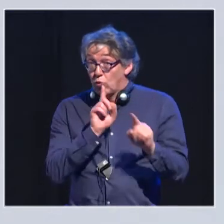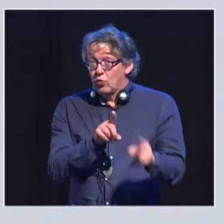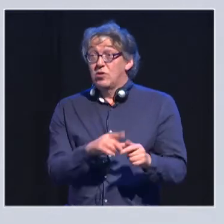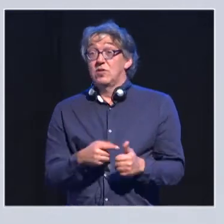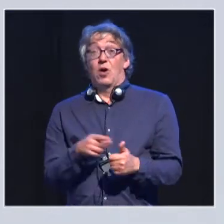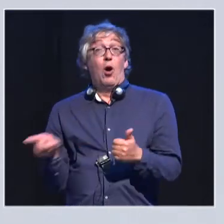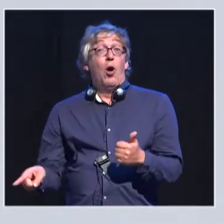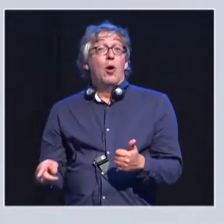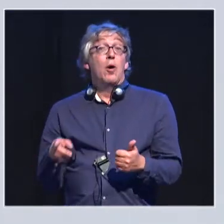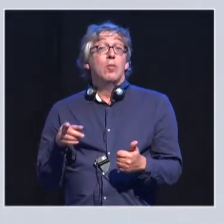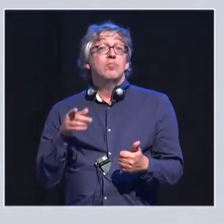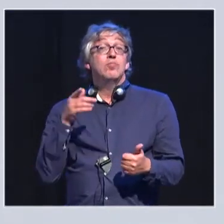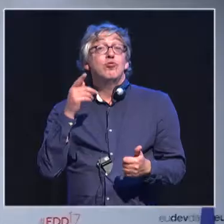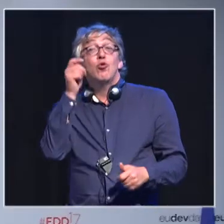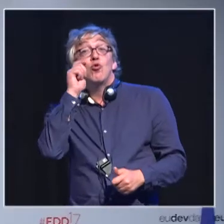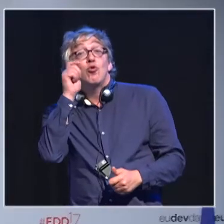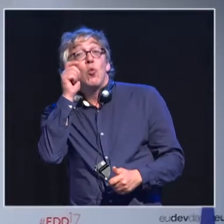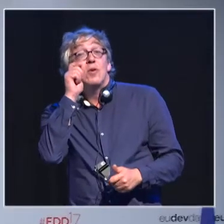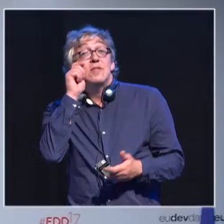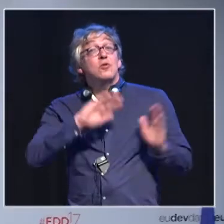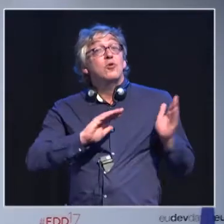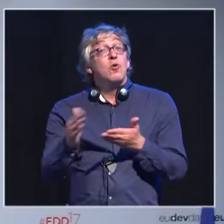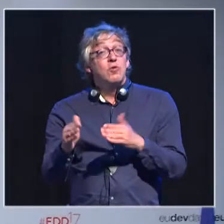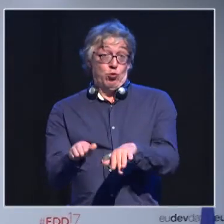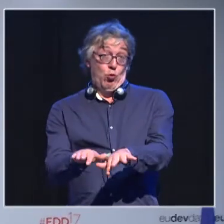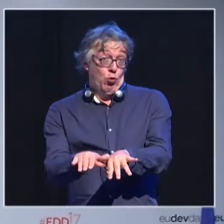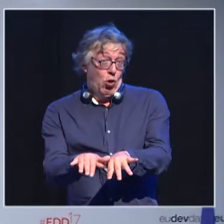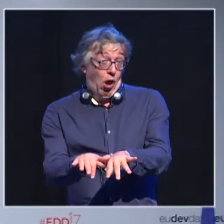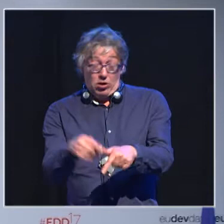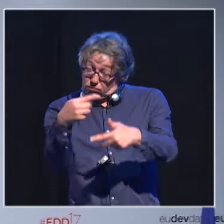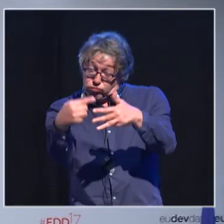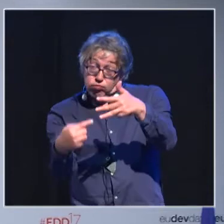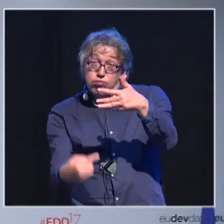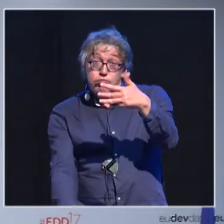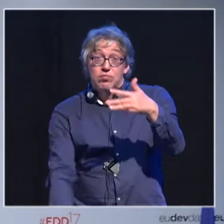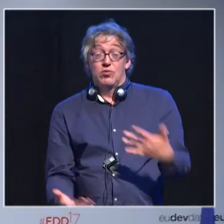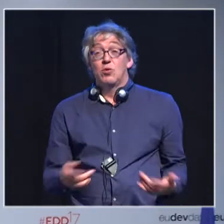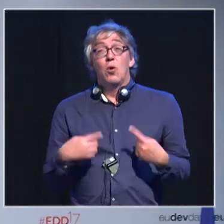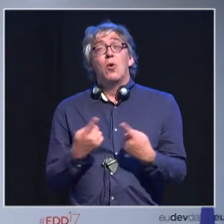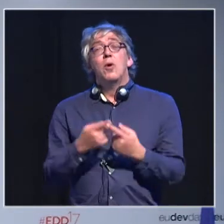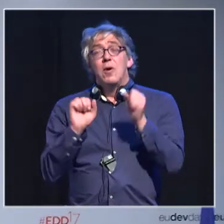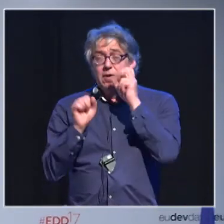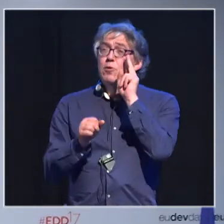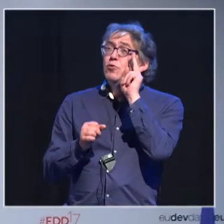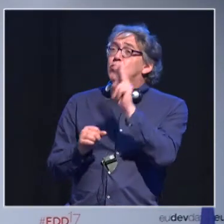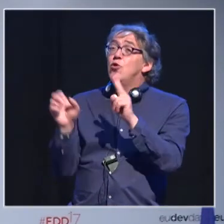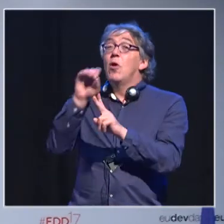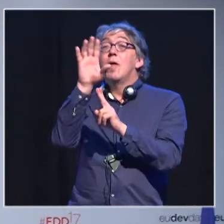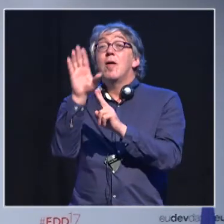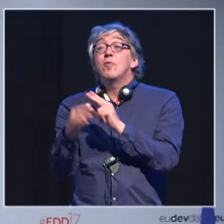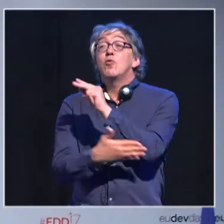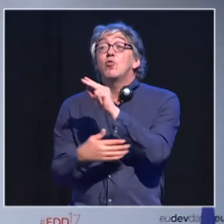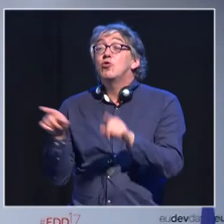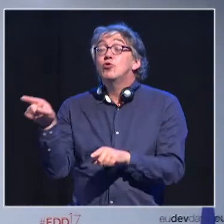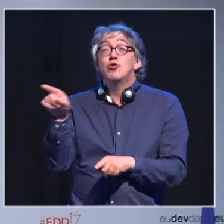tourist agency services, and so on. So in many areas, we can see in African countries a lot